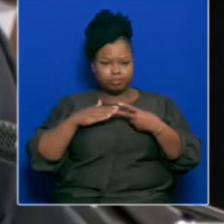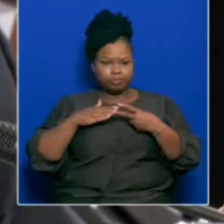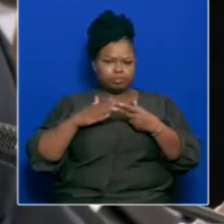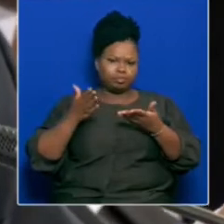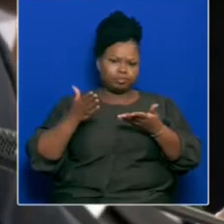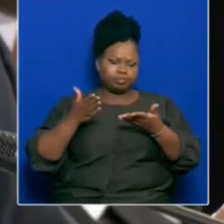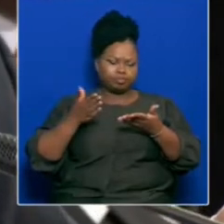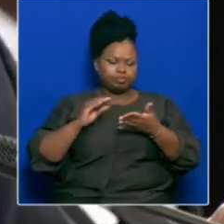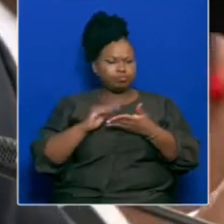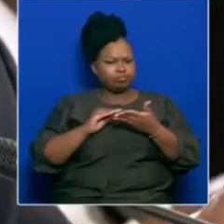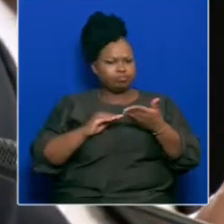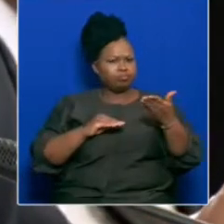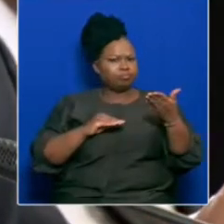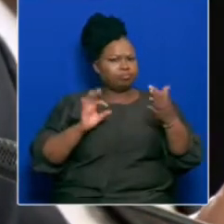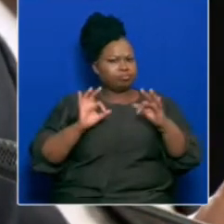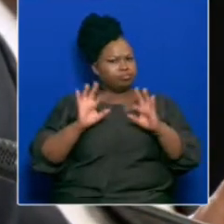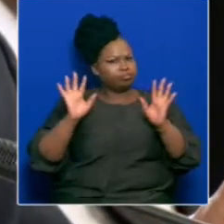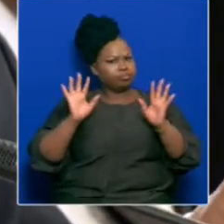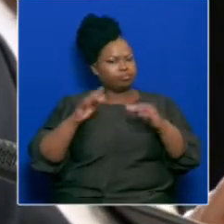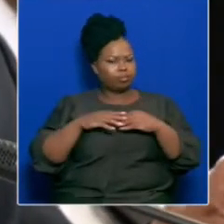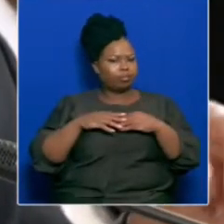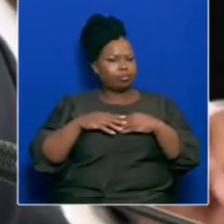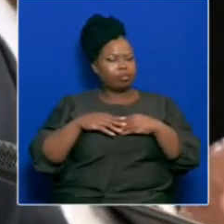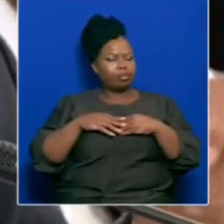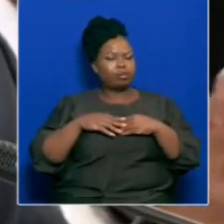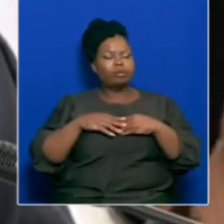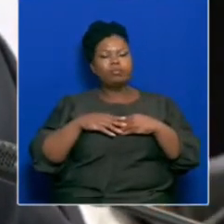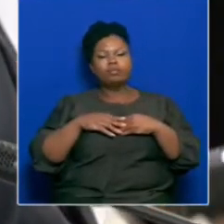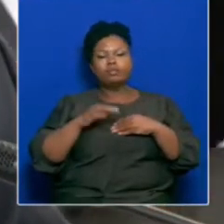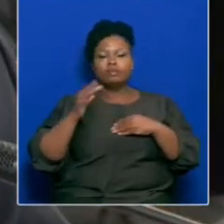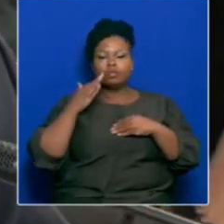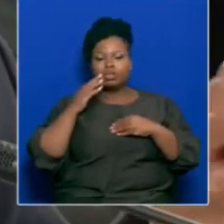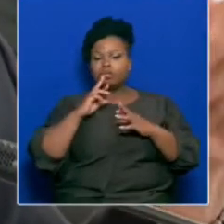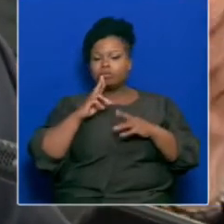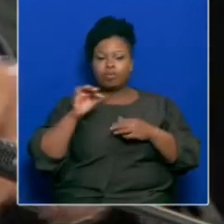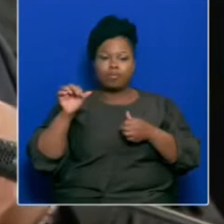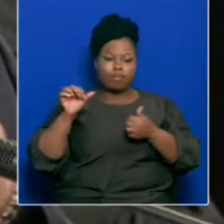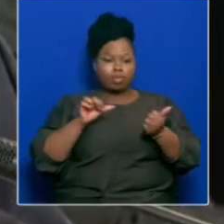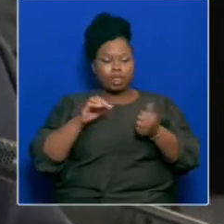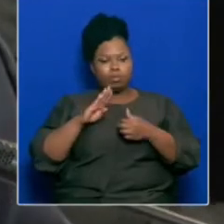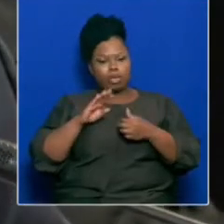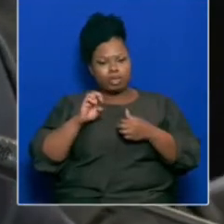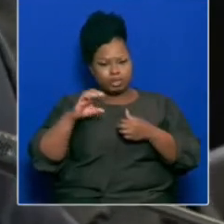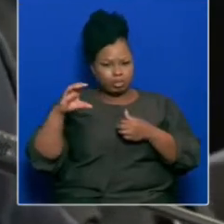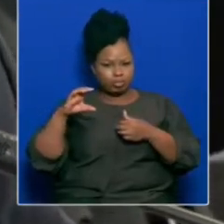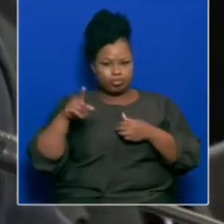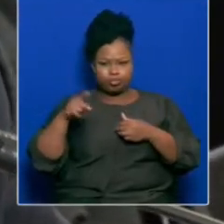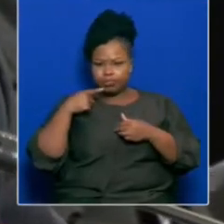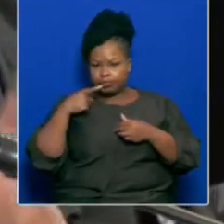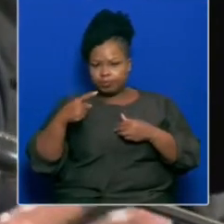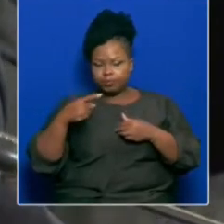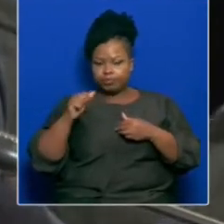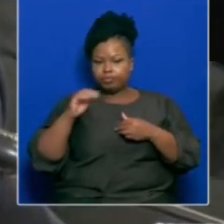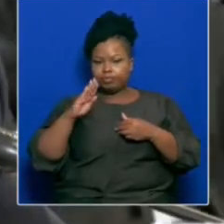statements. When it goes back, when that report goes to the BEC, when you say as BAC,